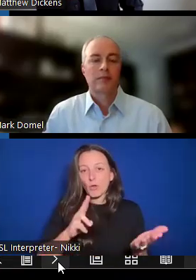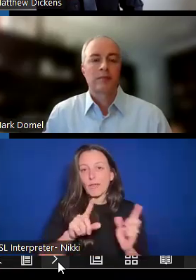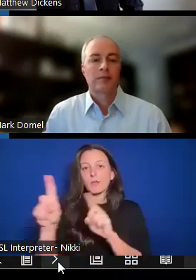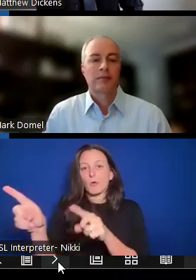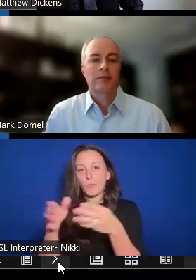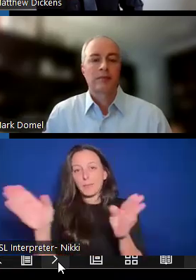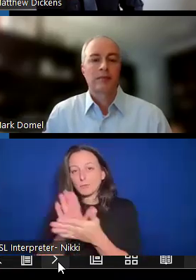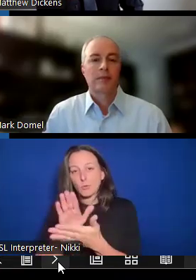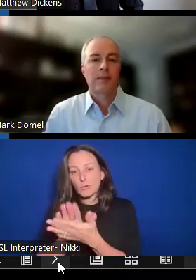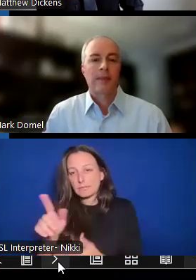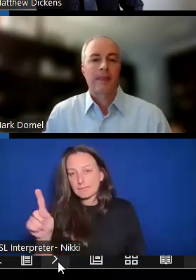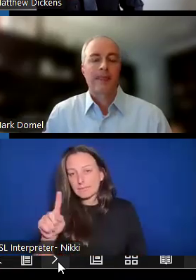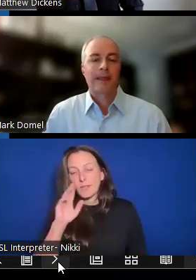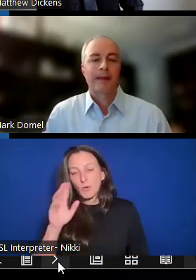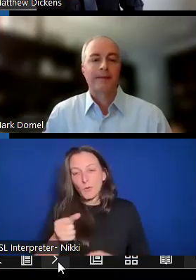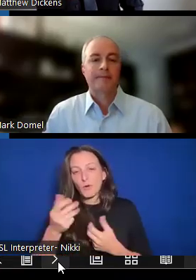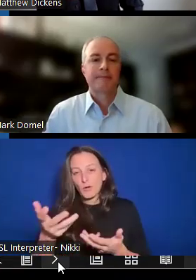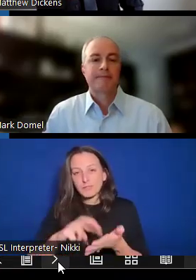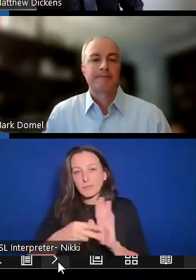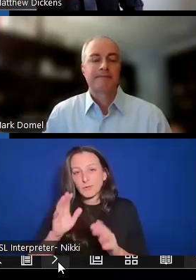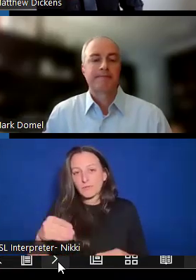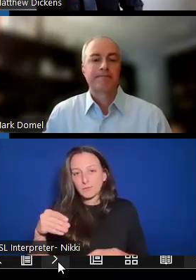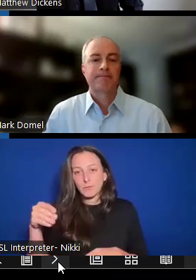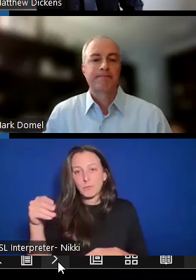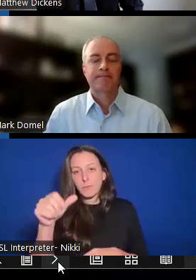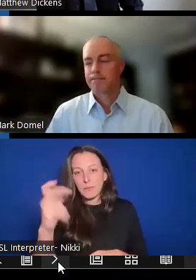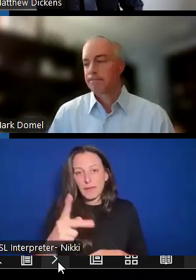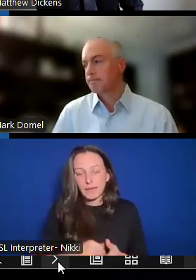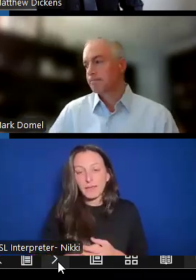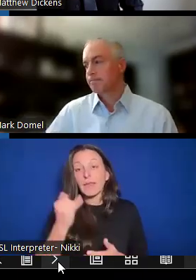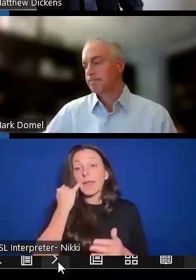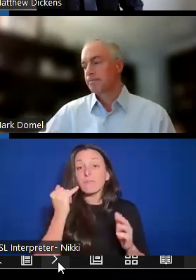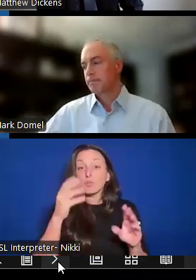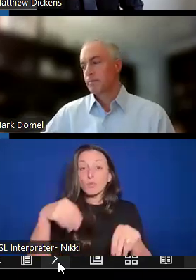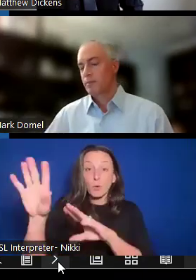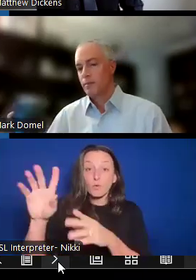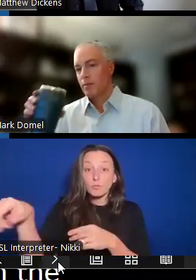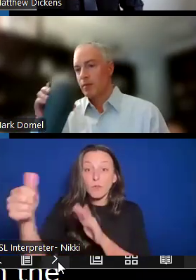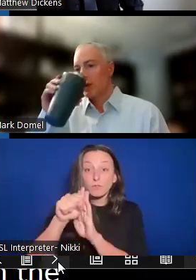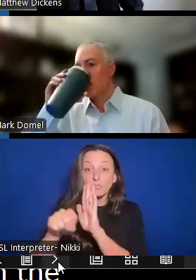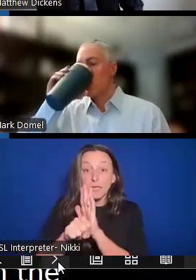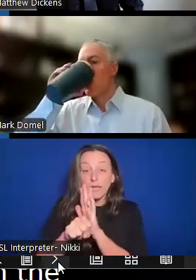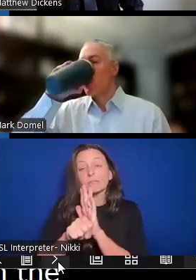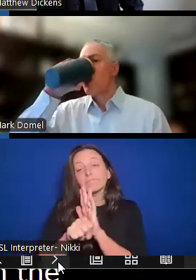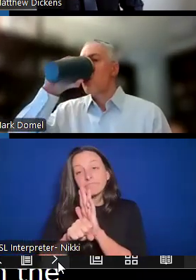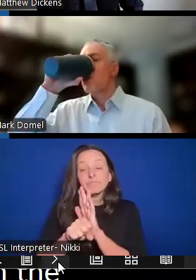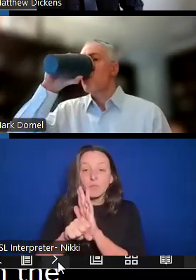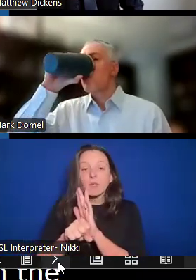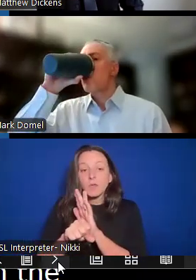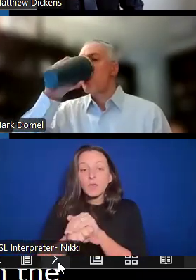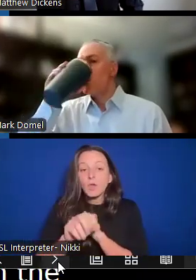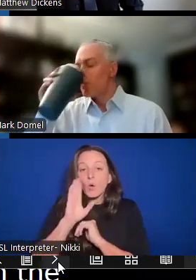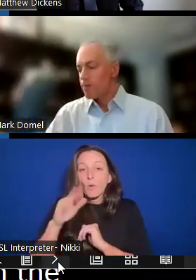school. That would cause you to lose funding. If you moved out of the state, there will be a